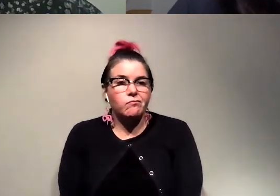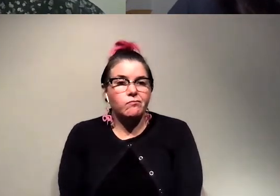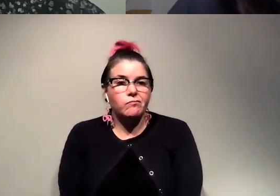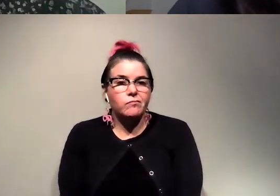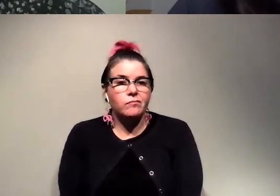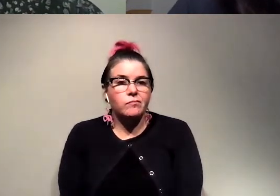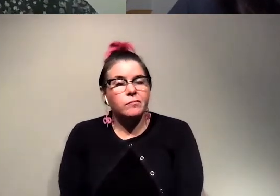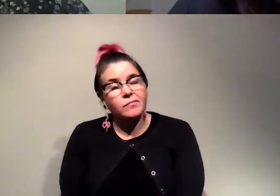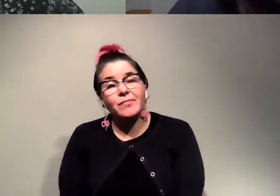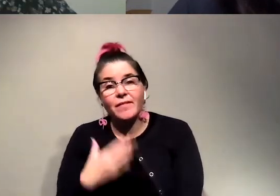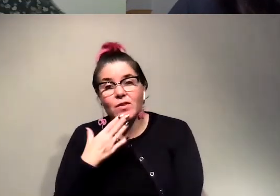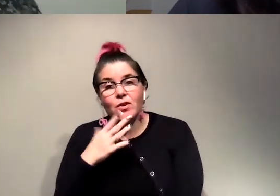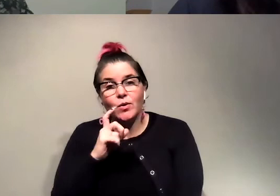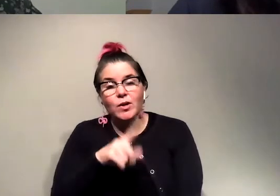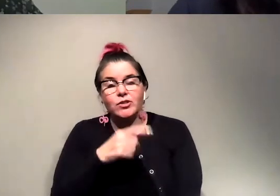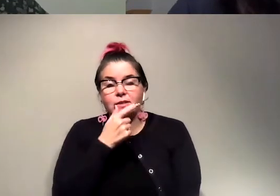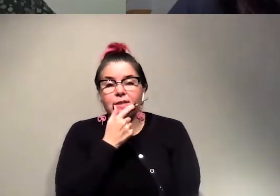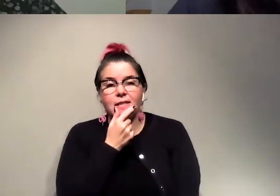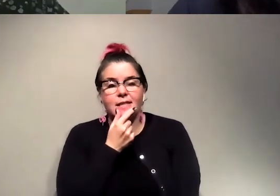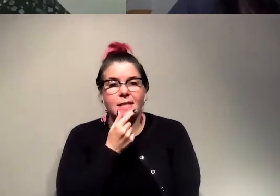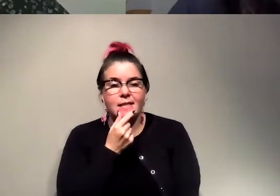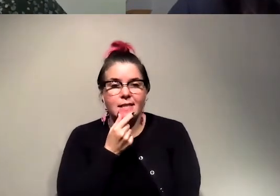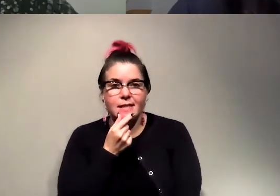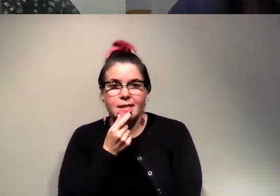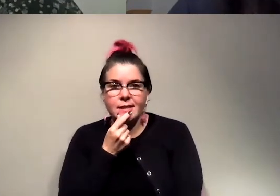That's a really good question, and I'm gonna go with